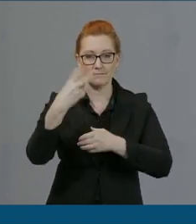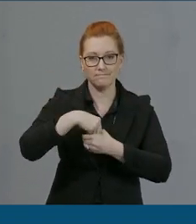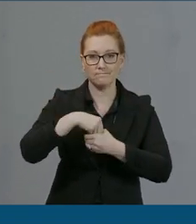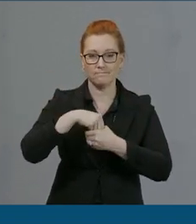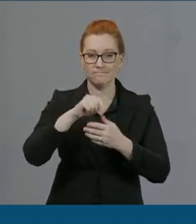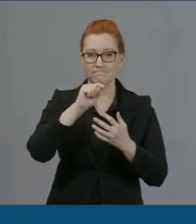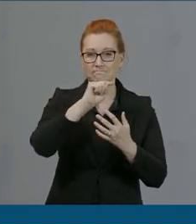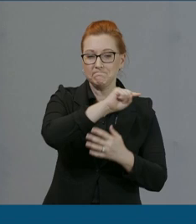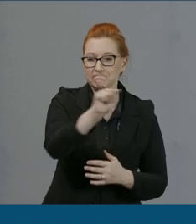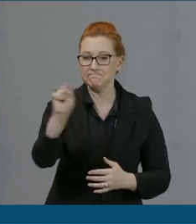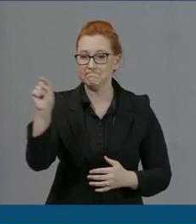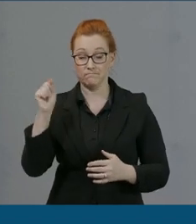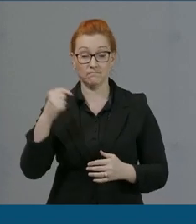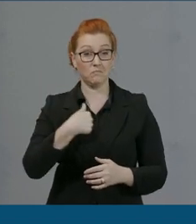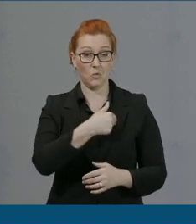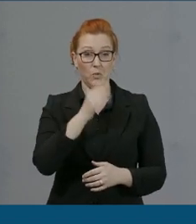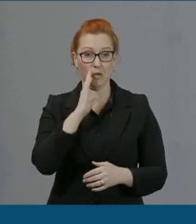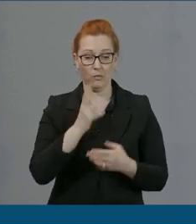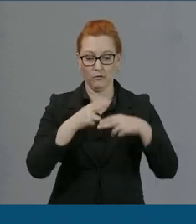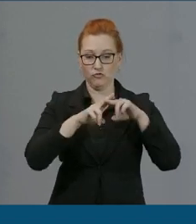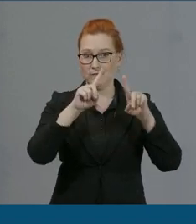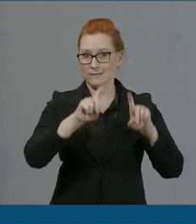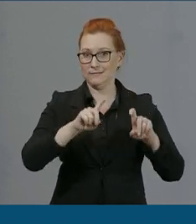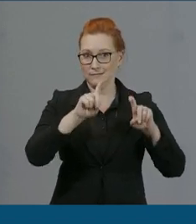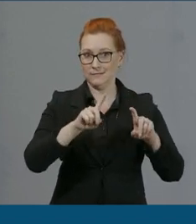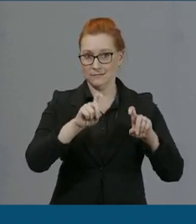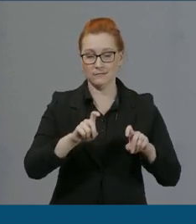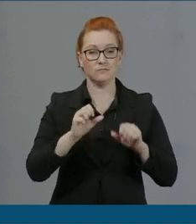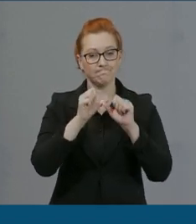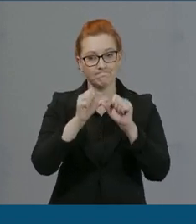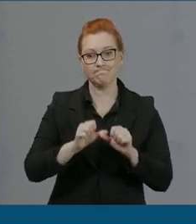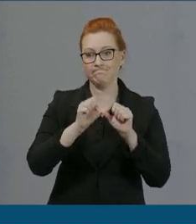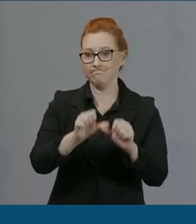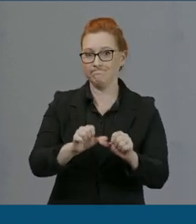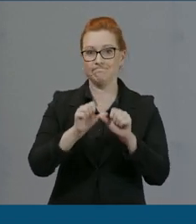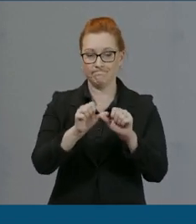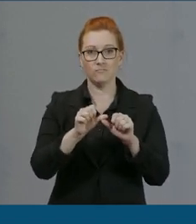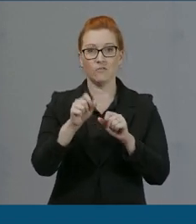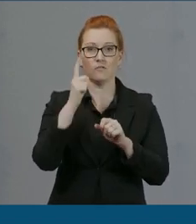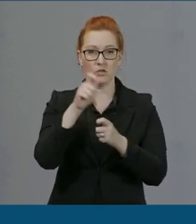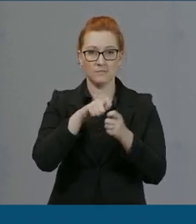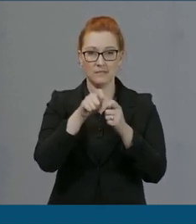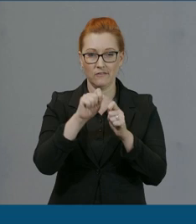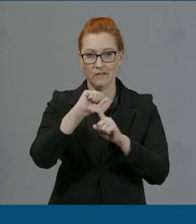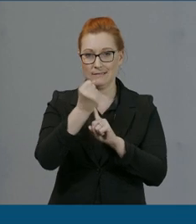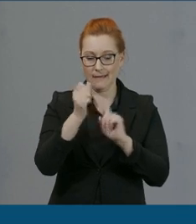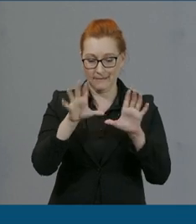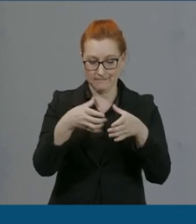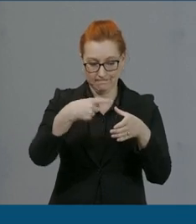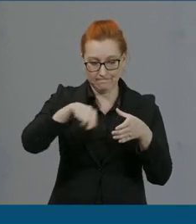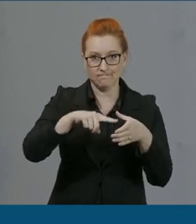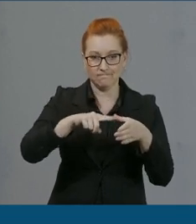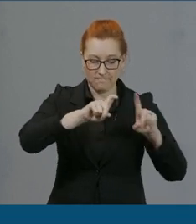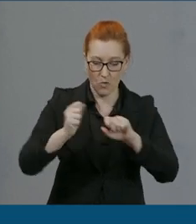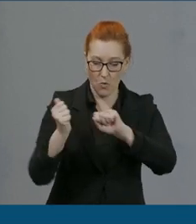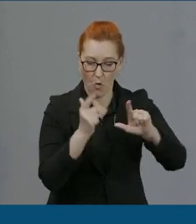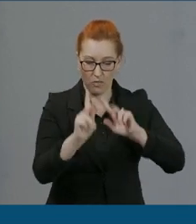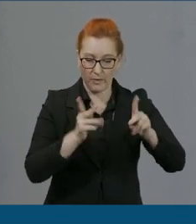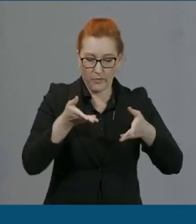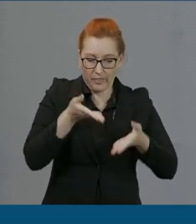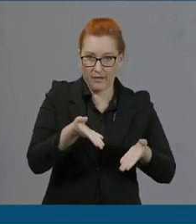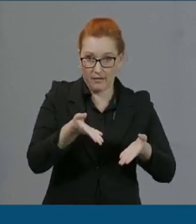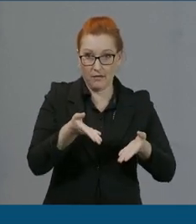and prioritize our vulnerable population and staff within congregate settings. We are moving to where our